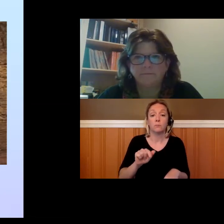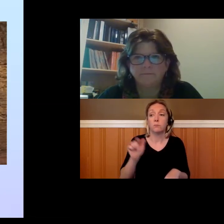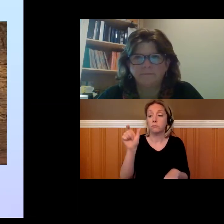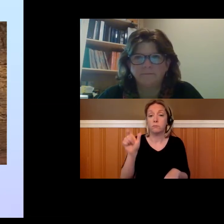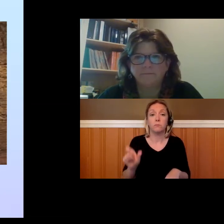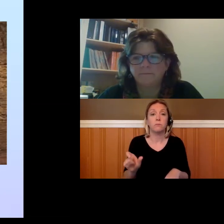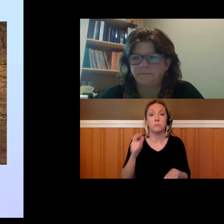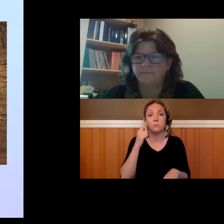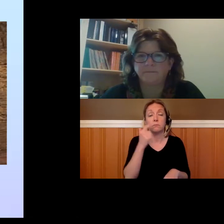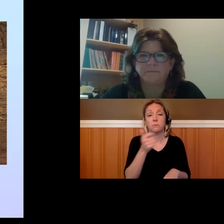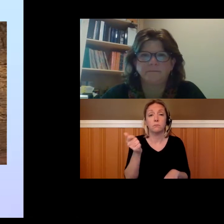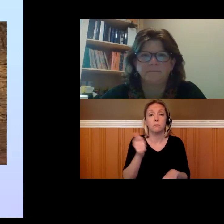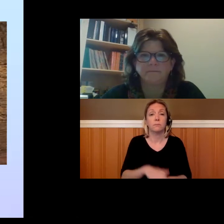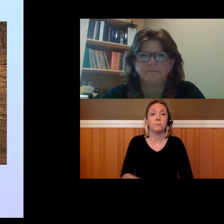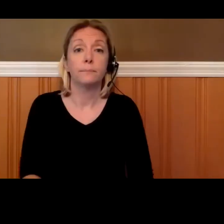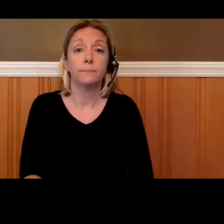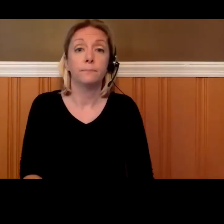whichever is easiest.